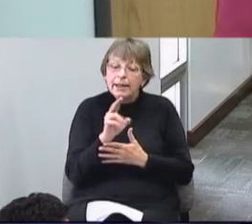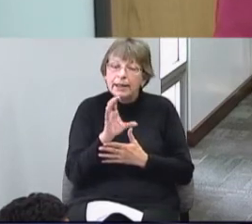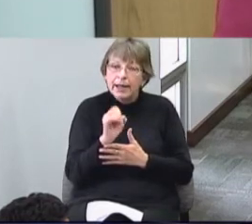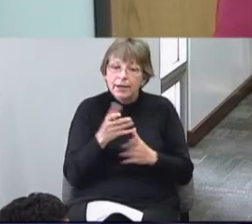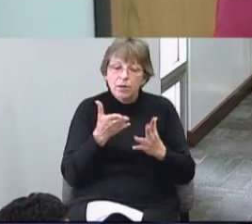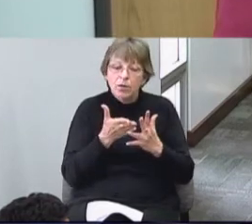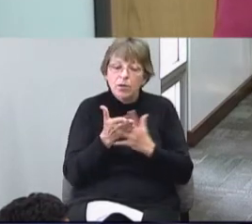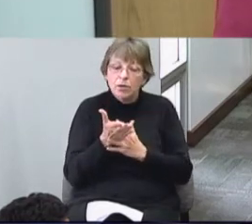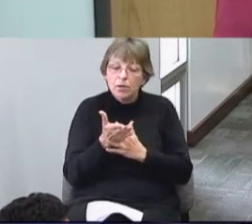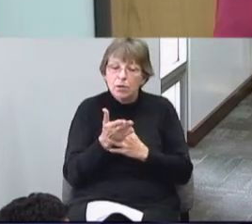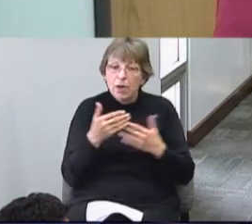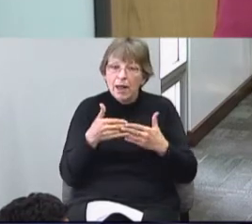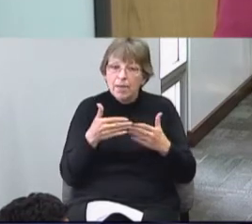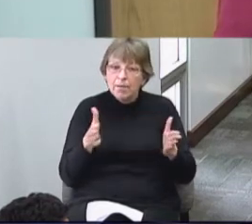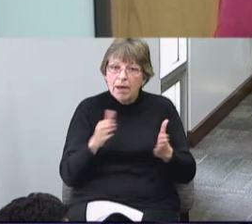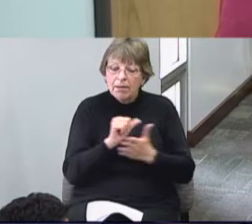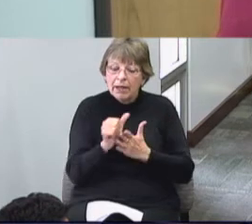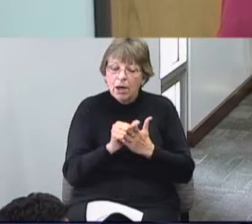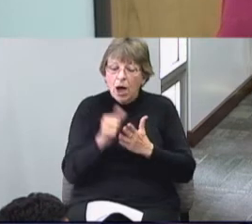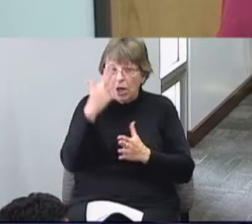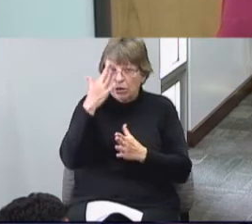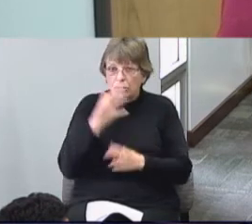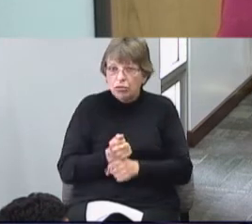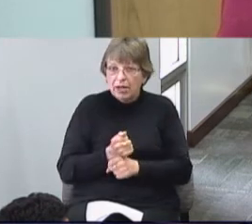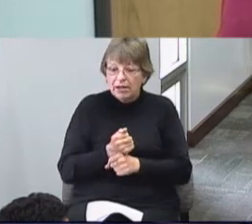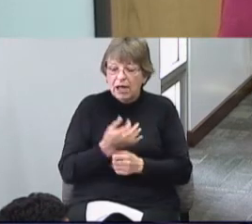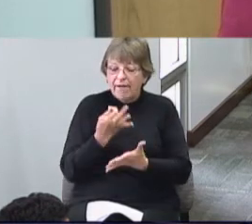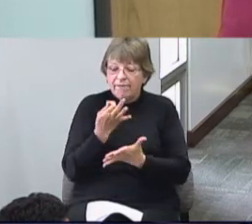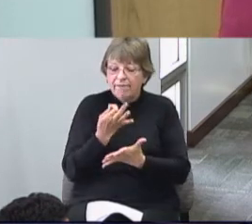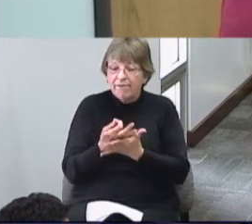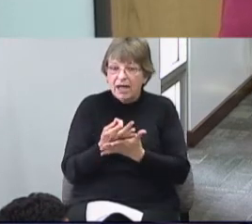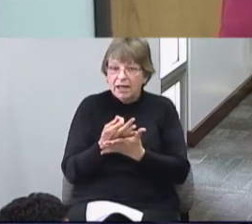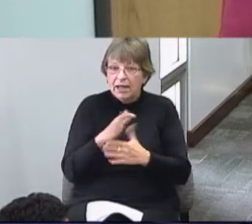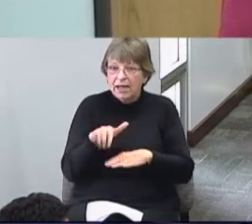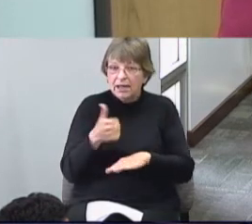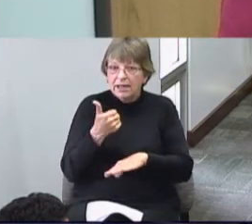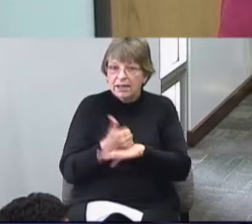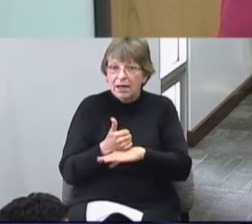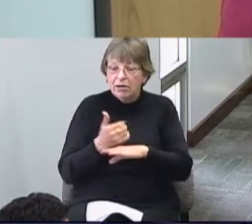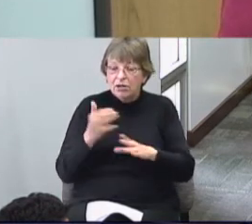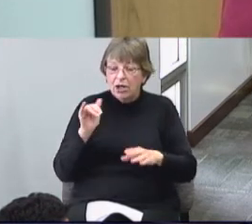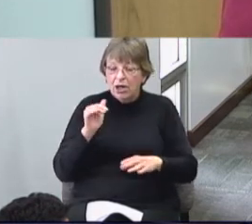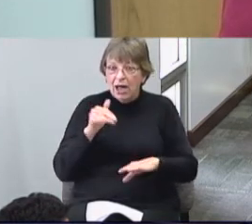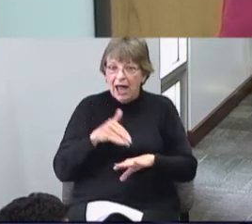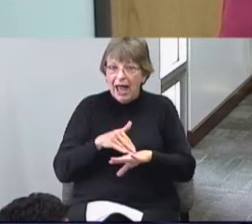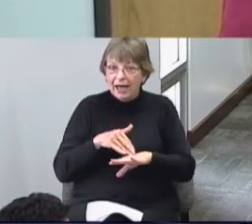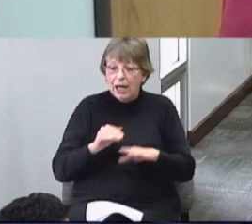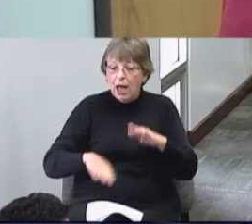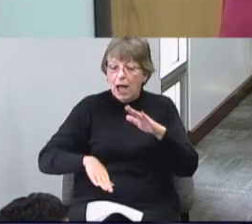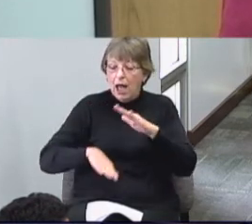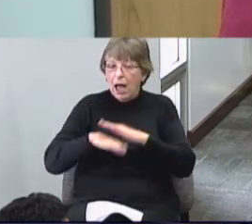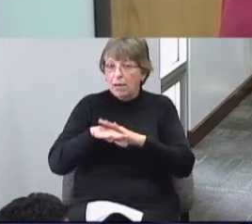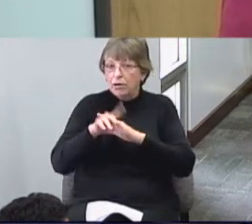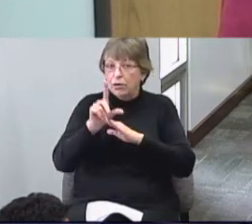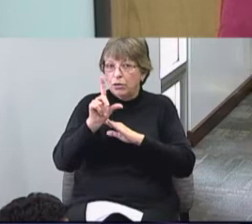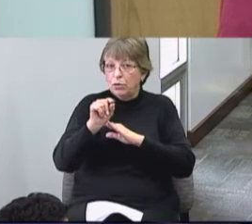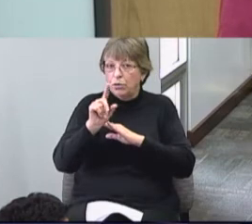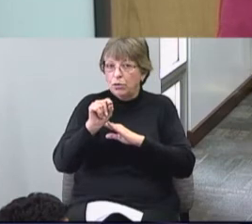Trust Fund, established at 20%, up to 20% of the initial 1%.